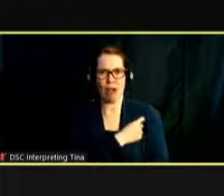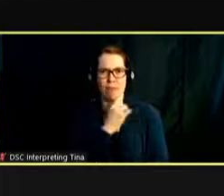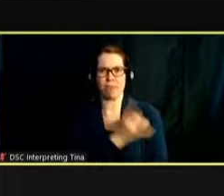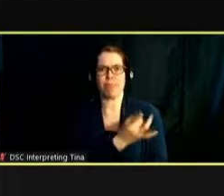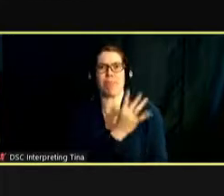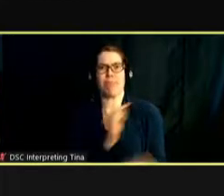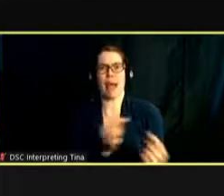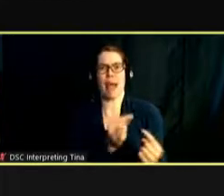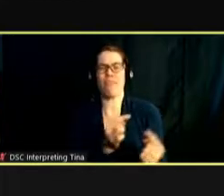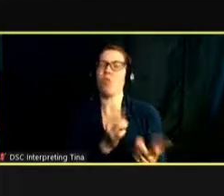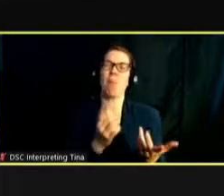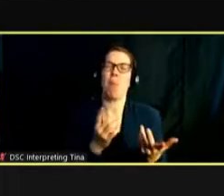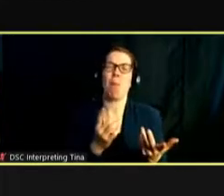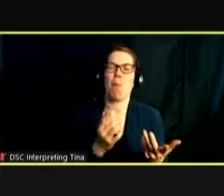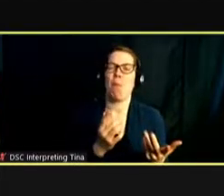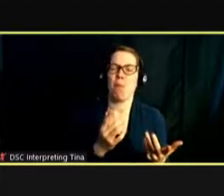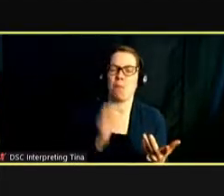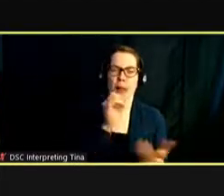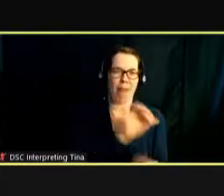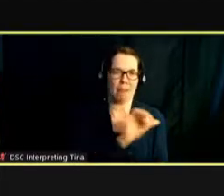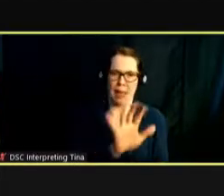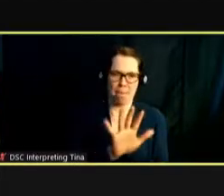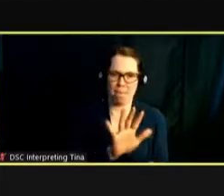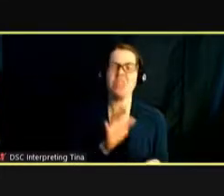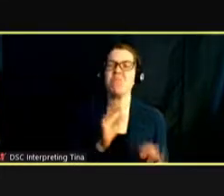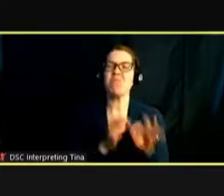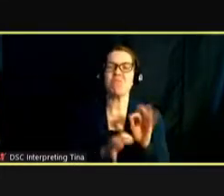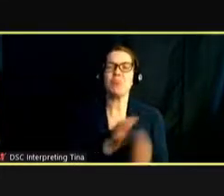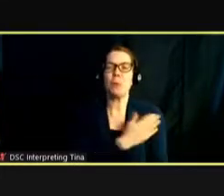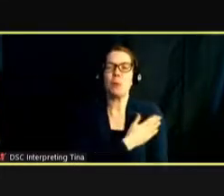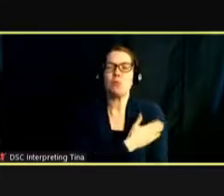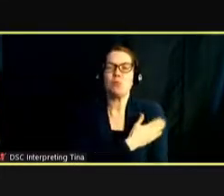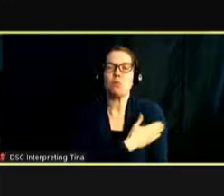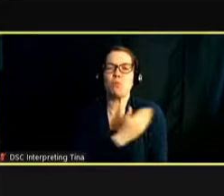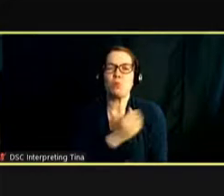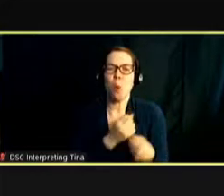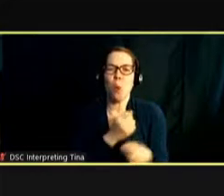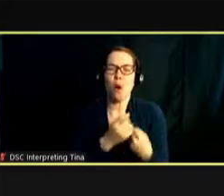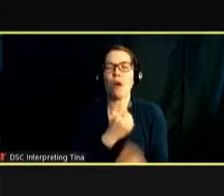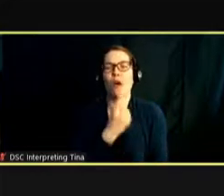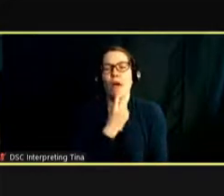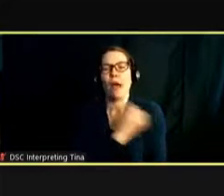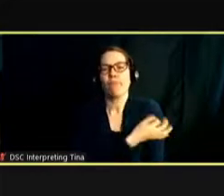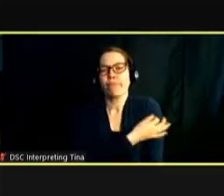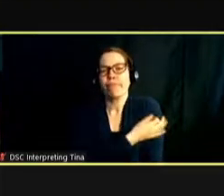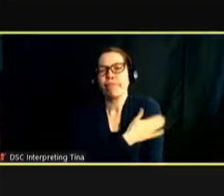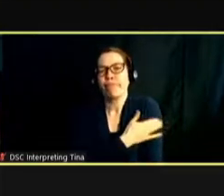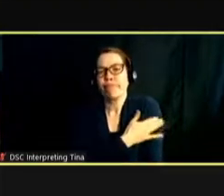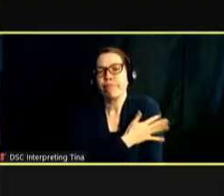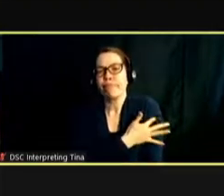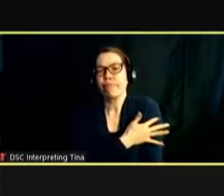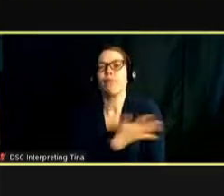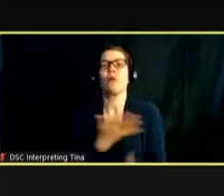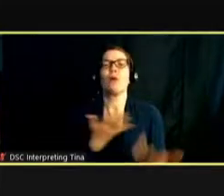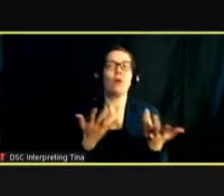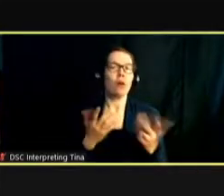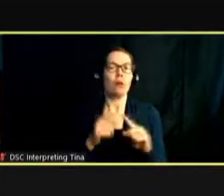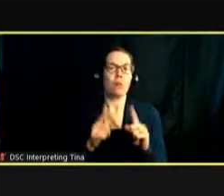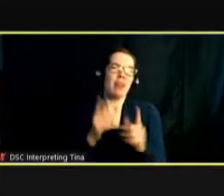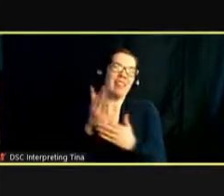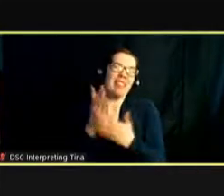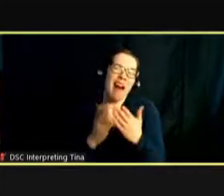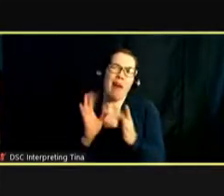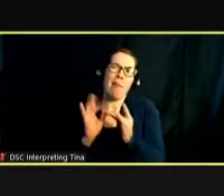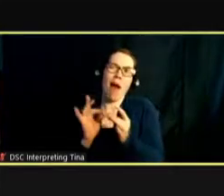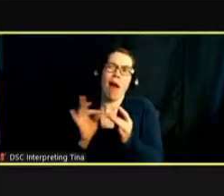there might be some redness, but again, those are to be expected. And some are actually, I'm sorry, let me take a step back. Some are actually saying that, you know,